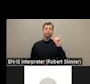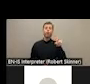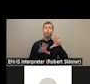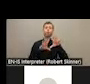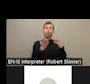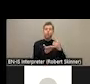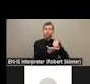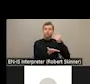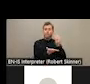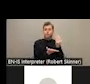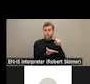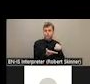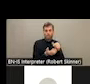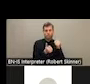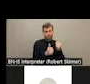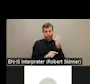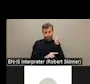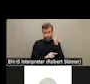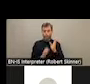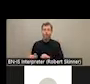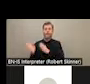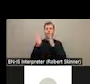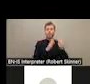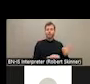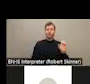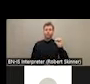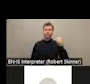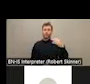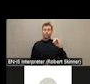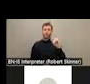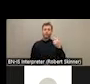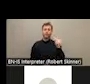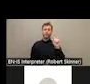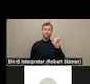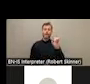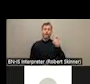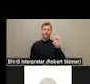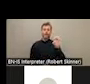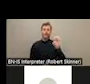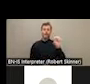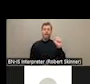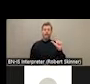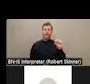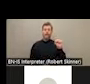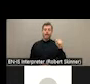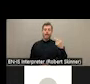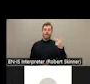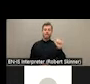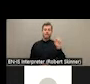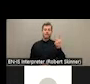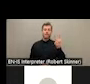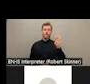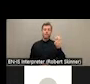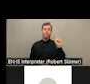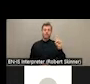to Shitaye Astawez, who is from the African Disability Forum, and she'll be providing her